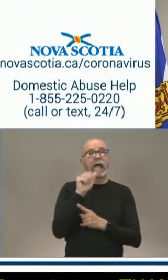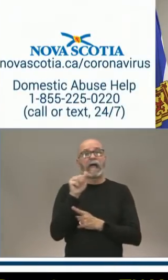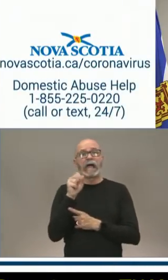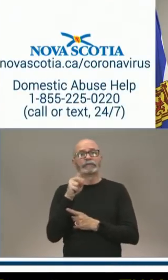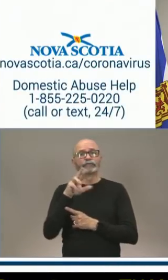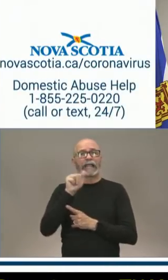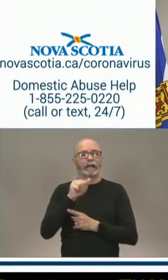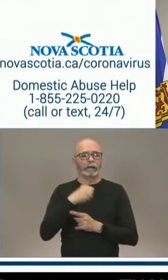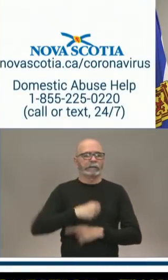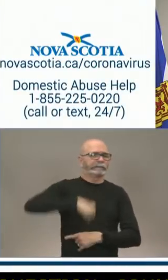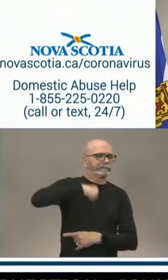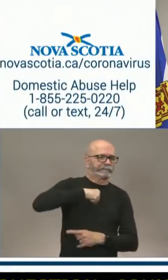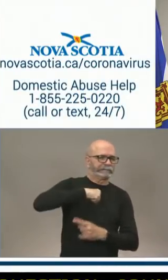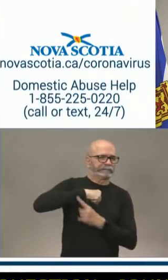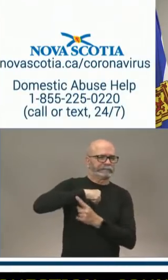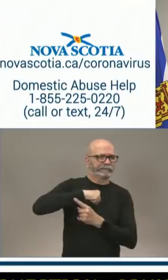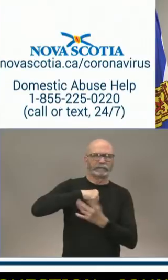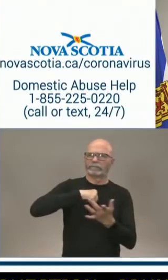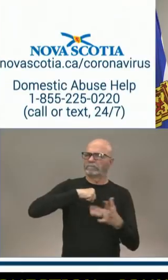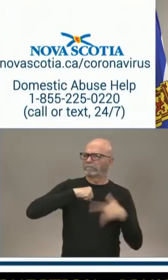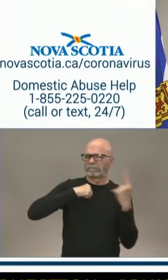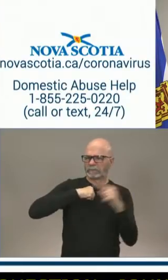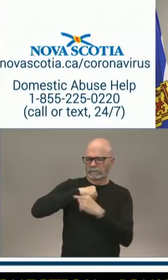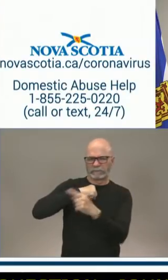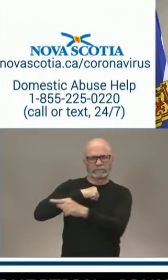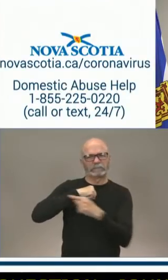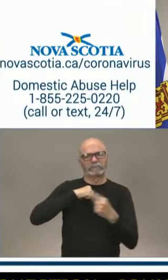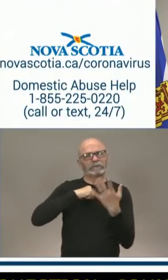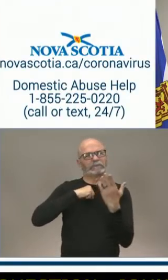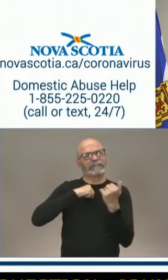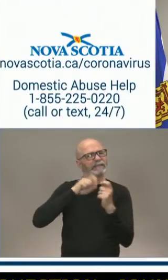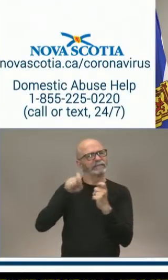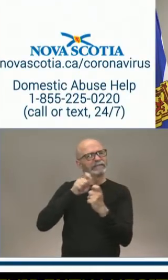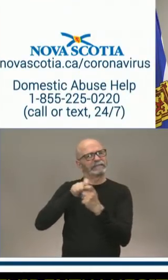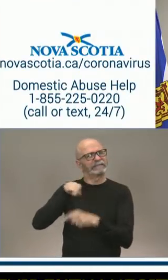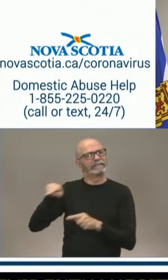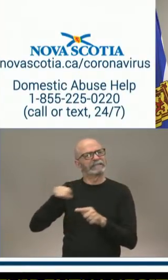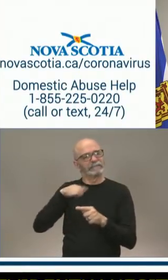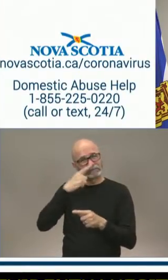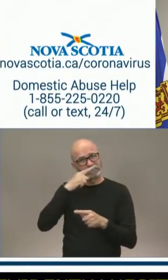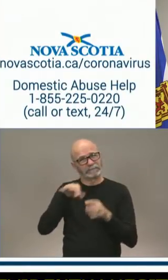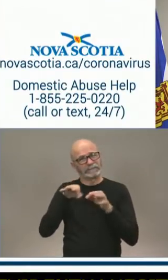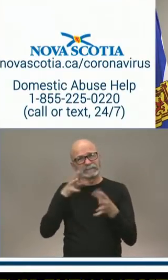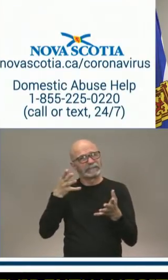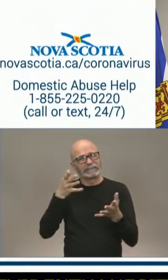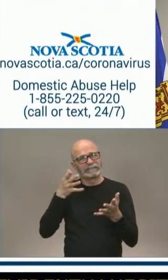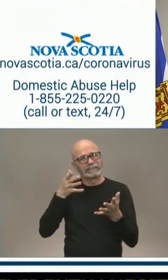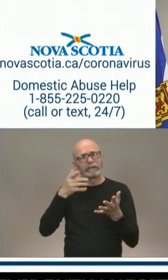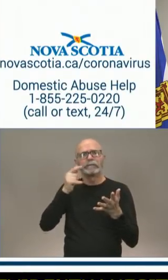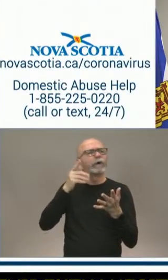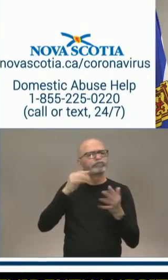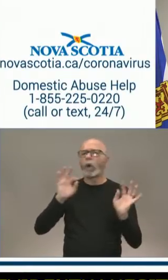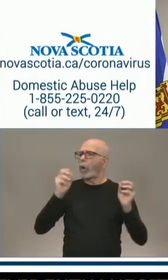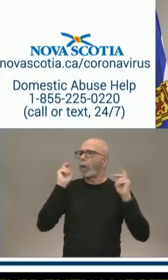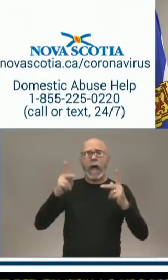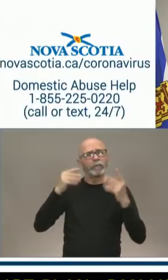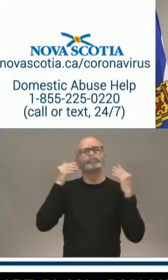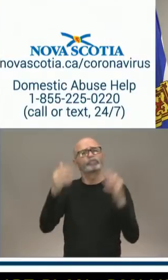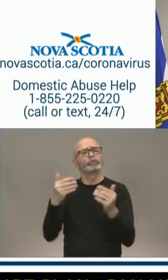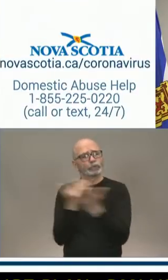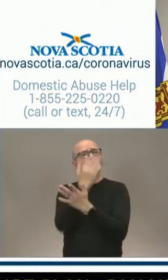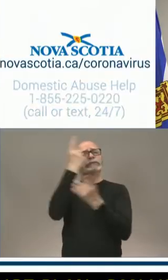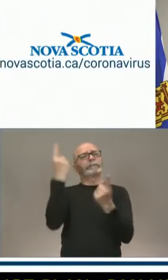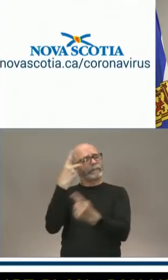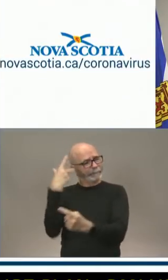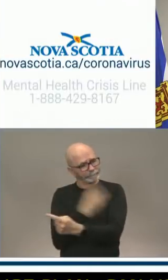can you tell us a little bit more about the logistics and why Nova Scotians should be confident in our plans for these new vaccines that come out, given